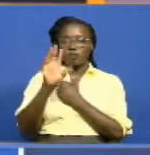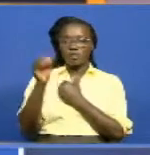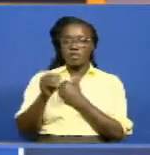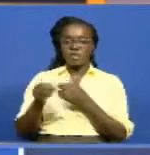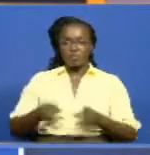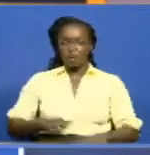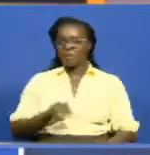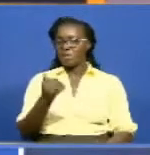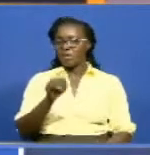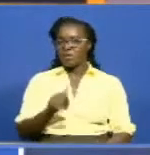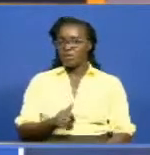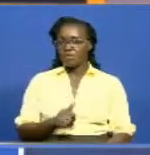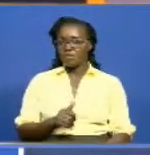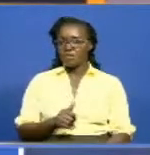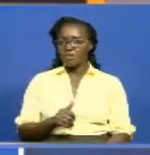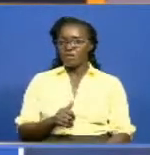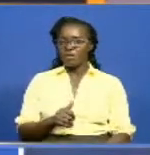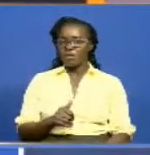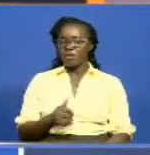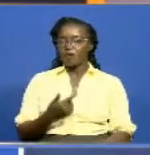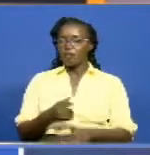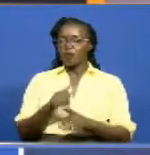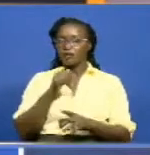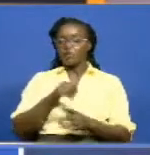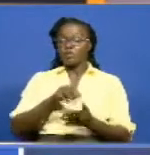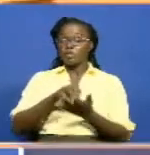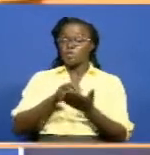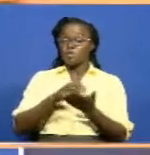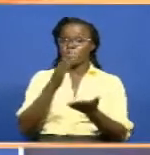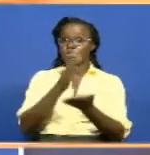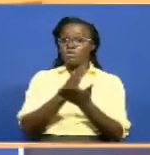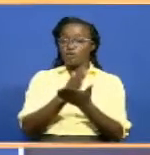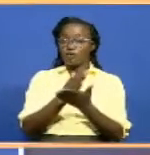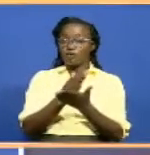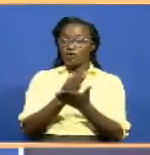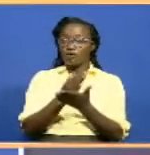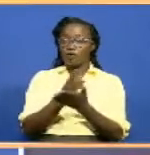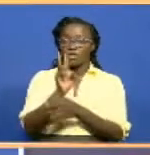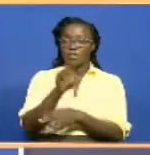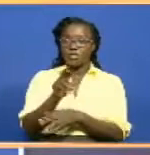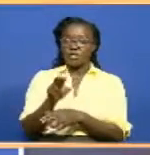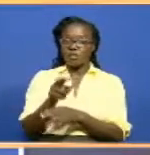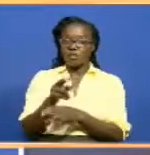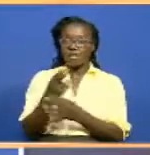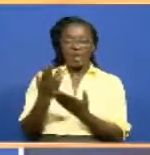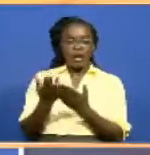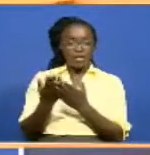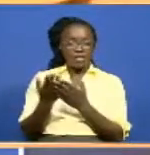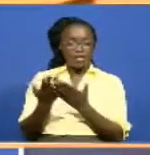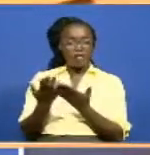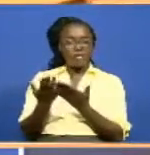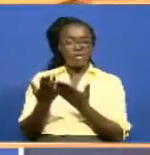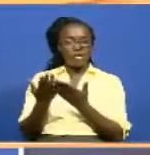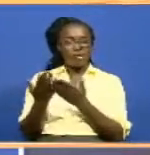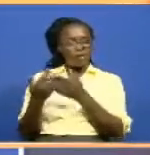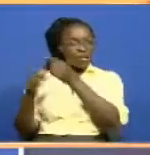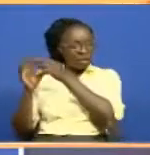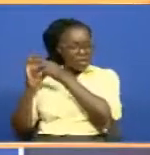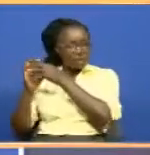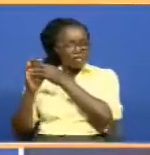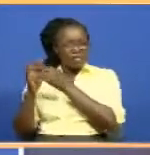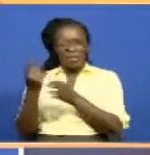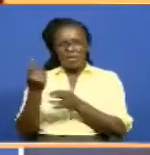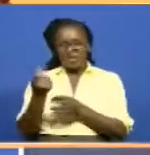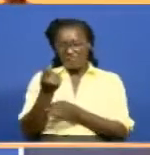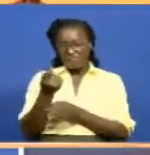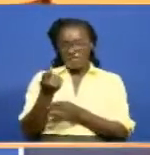given birth. This is, however, not the real situation. With the stigma and the myths around infertility, very few couples